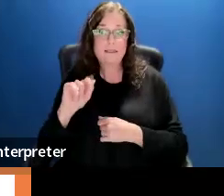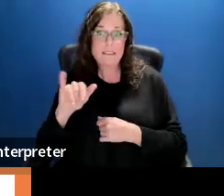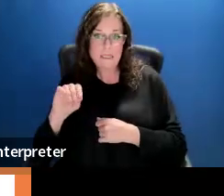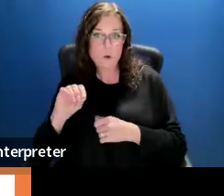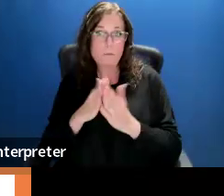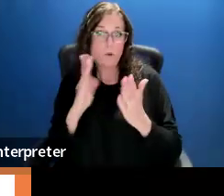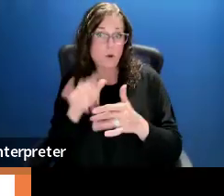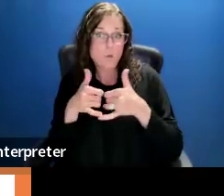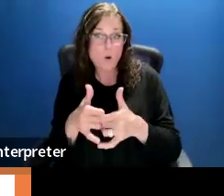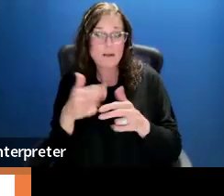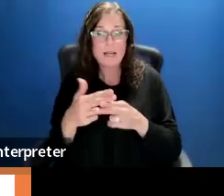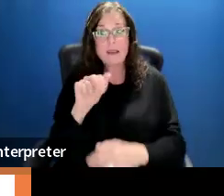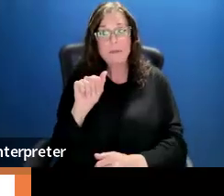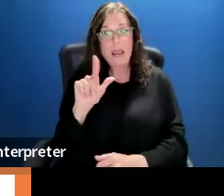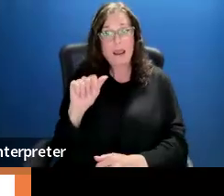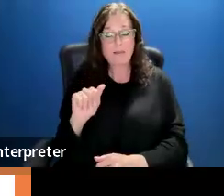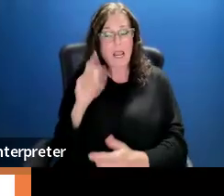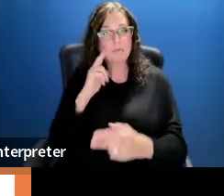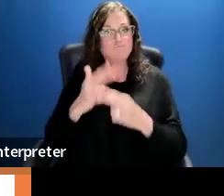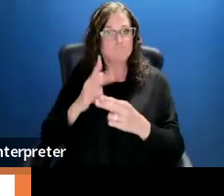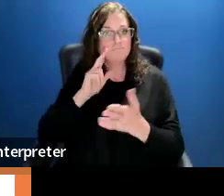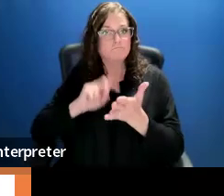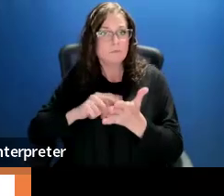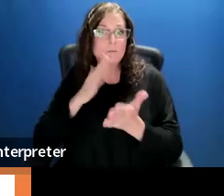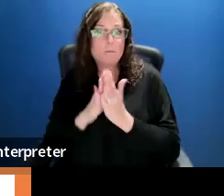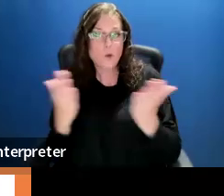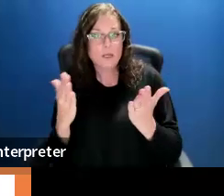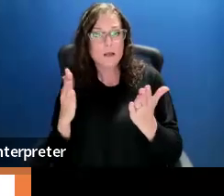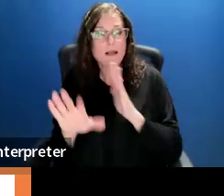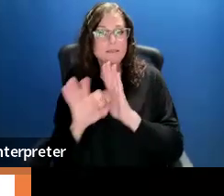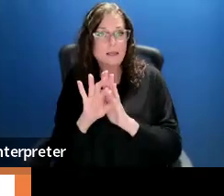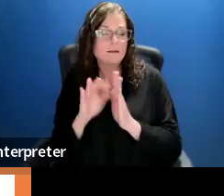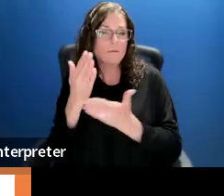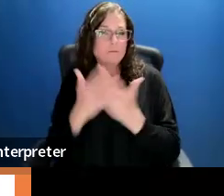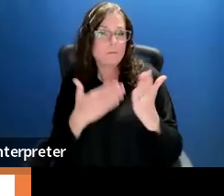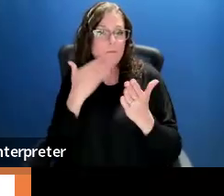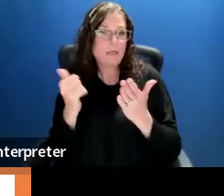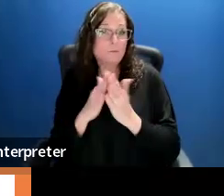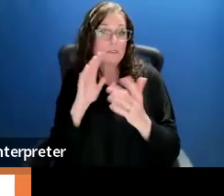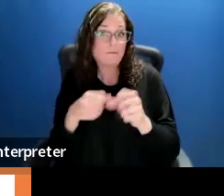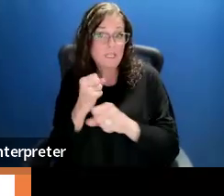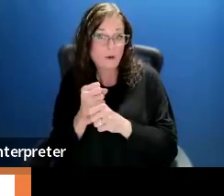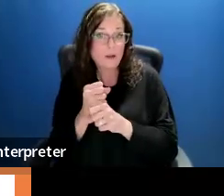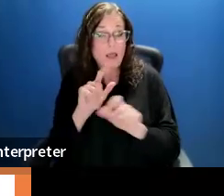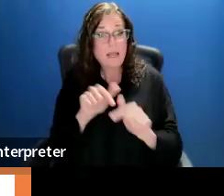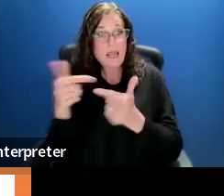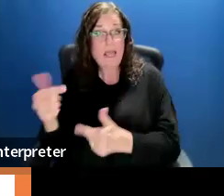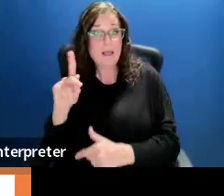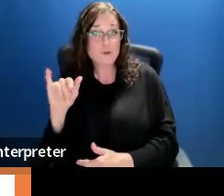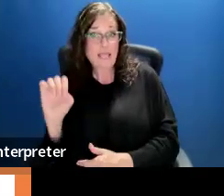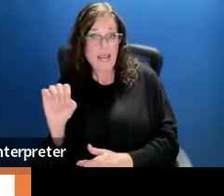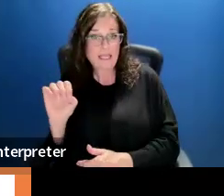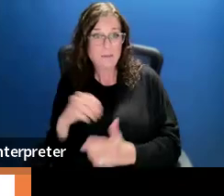was also named an ALA Notable Book and selected to the Kirkus Best Books of the Year list. And I'll hand it over to Katie Halata.